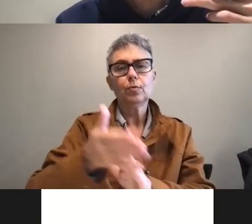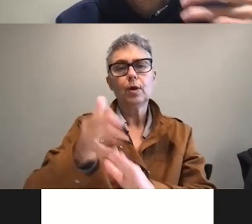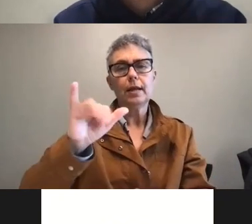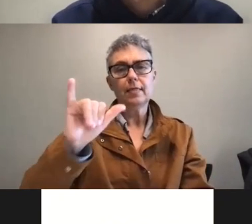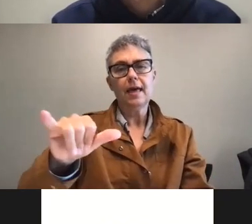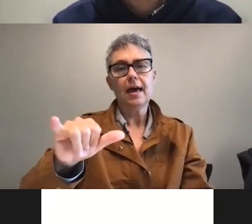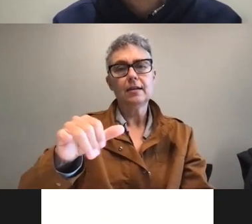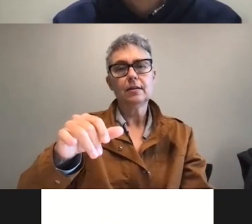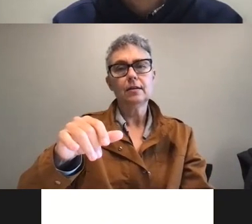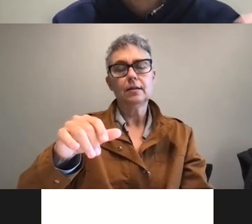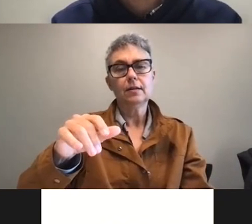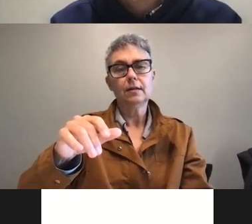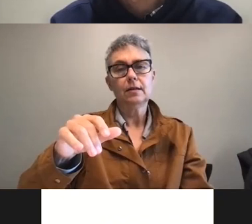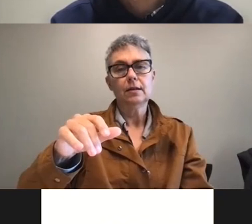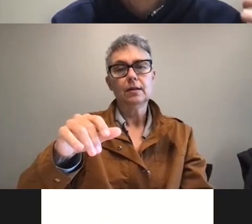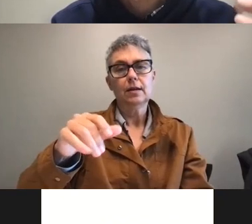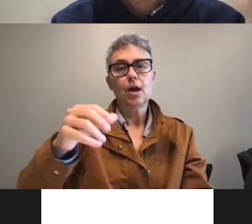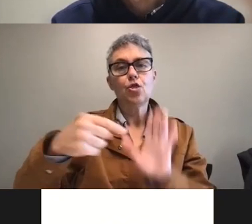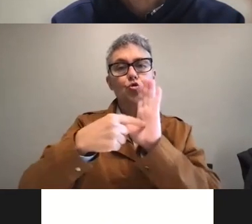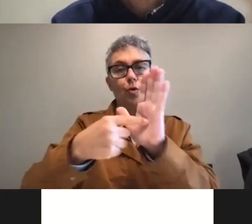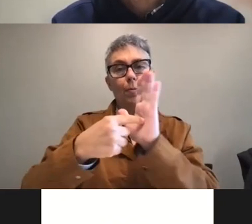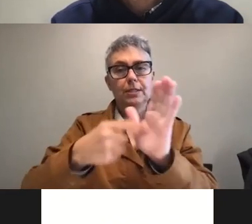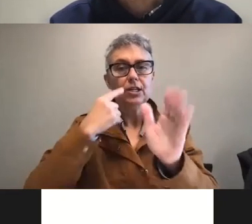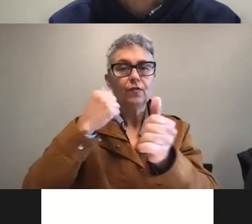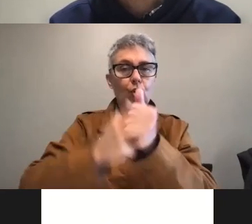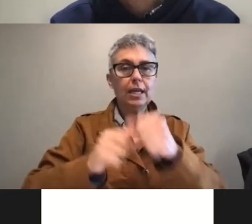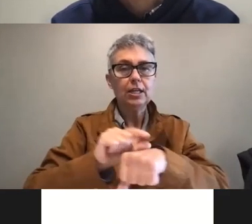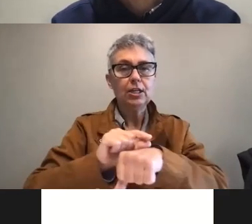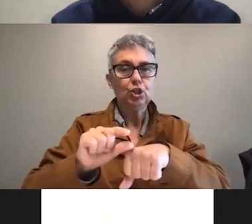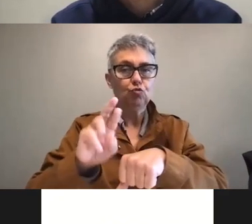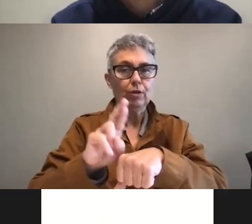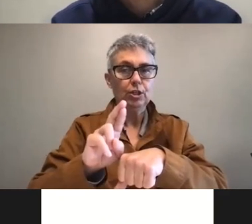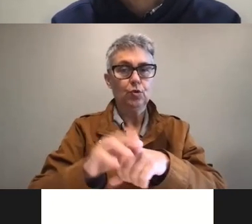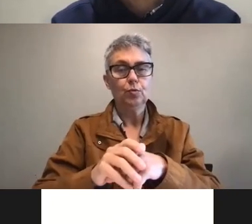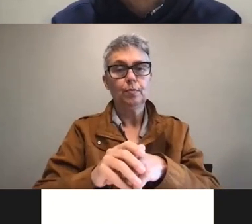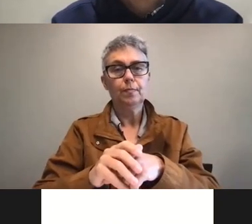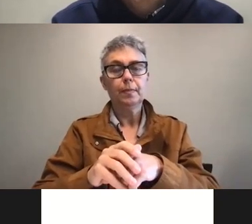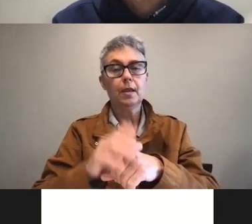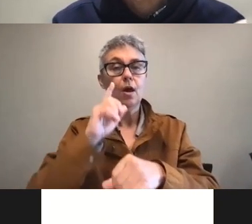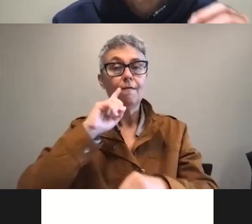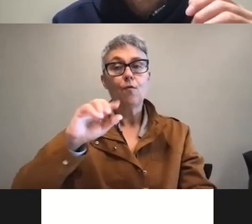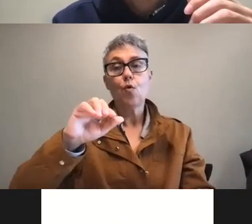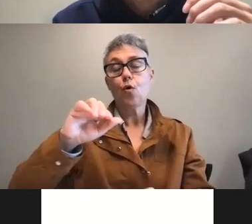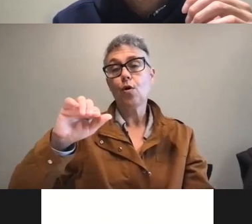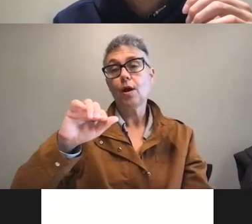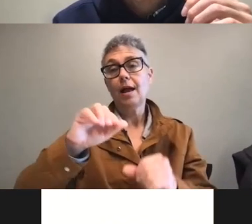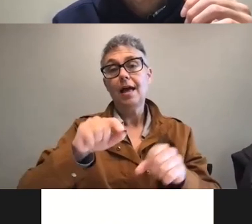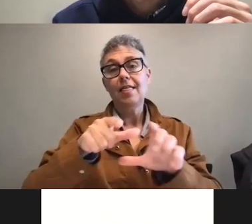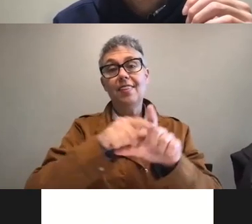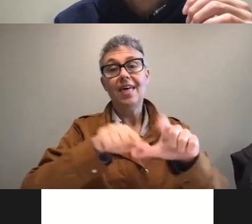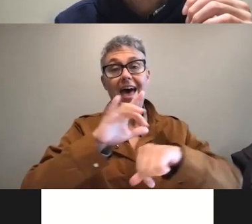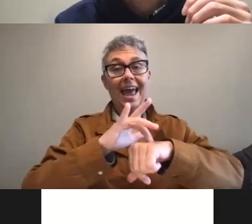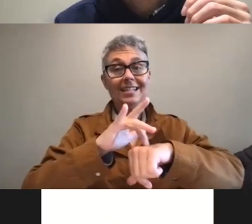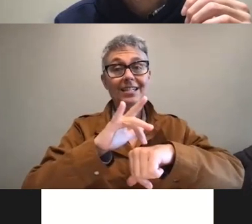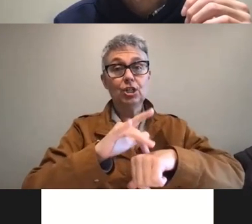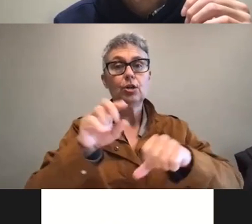getting the representation for each residue, right? For the antigen side, we run this graph convolution on the antigen